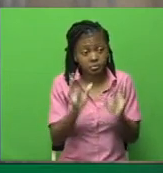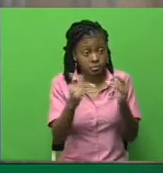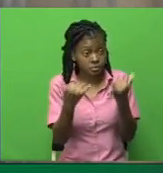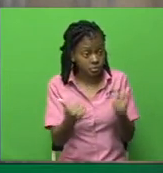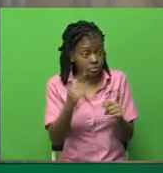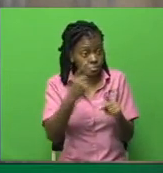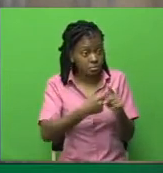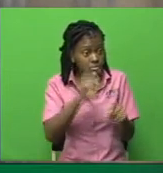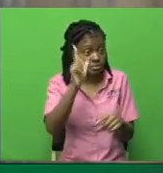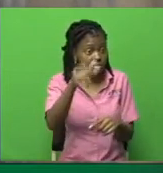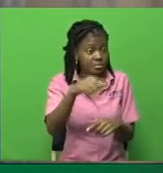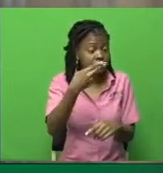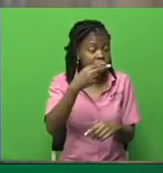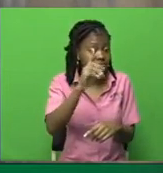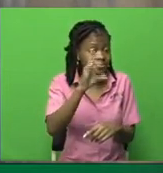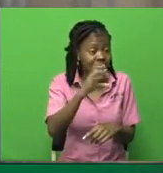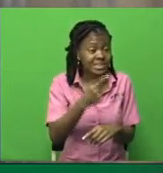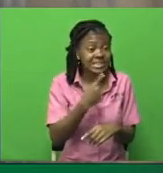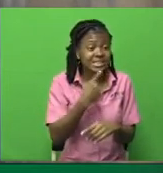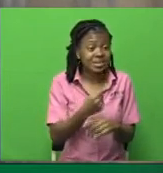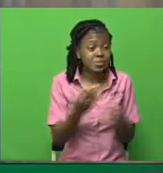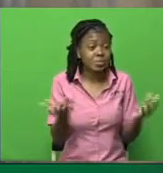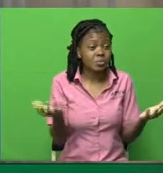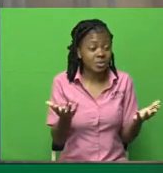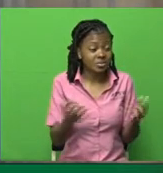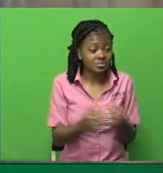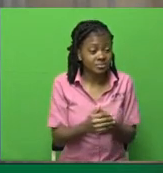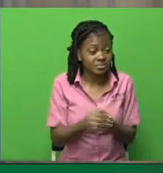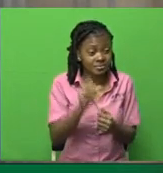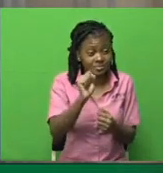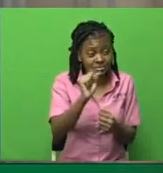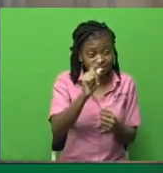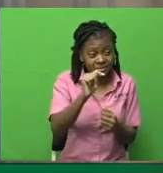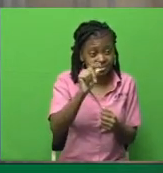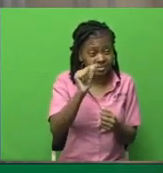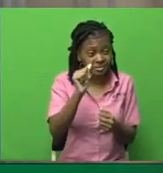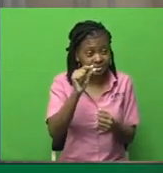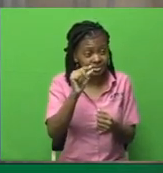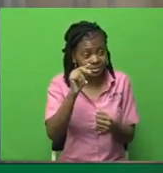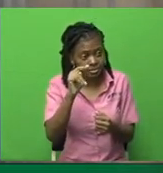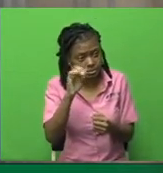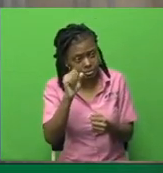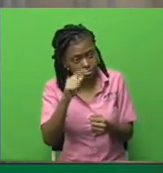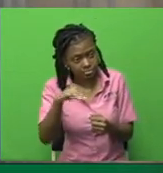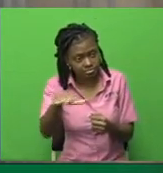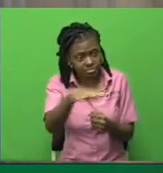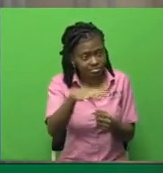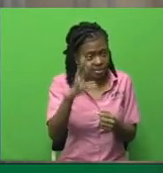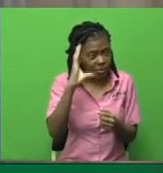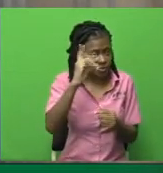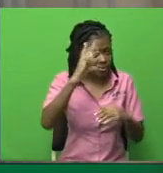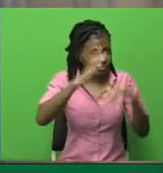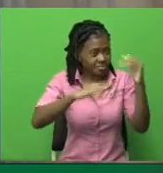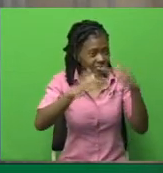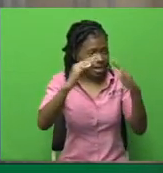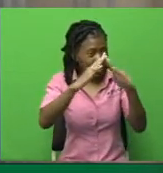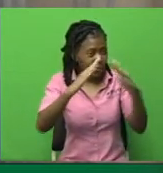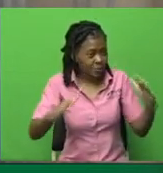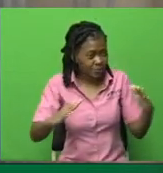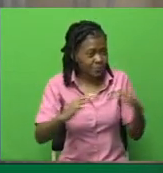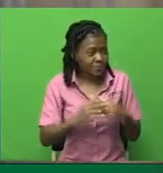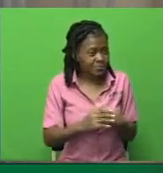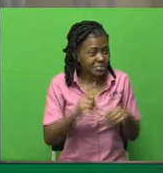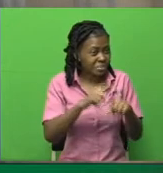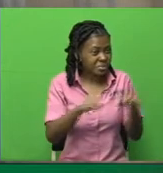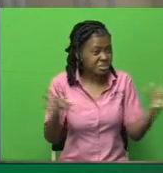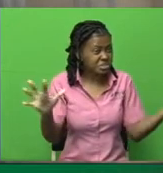pushing ahead returning to Saint Augustine and nurseries into Housing Development destroying the agricultural aspects there